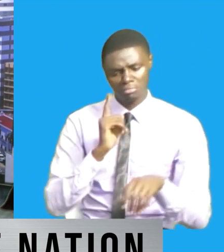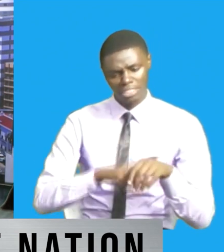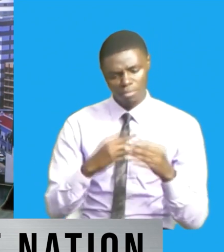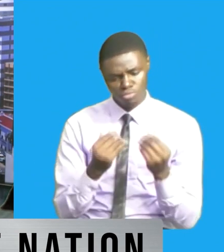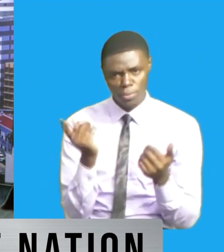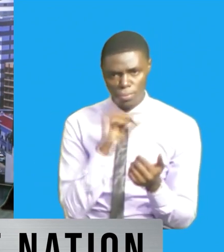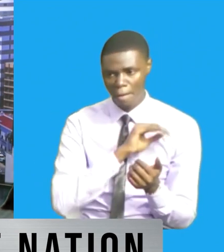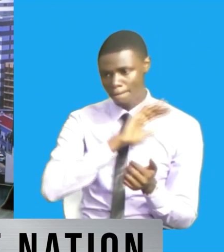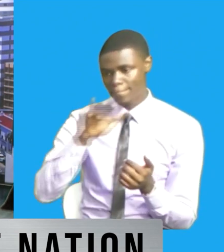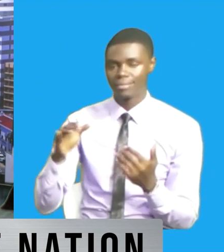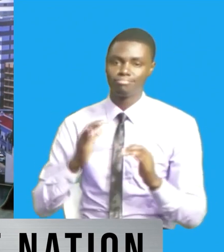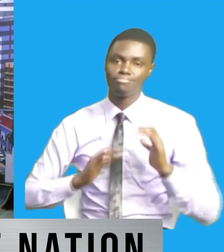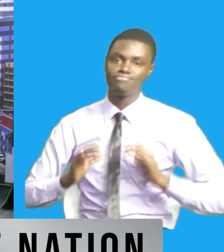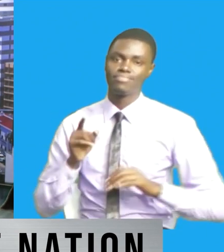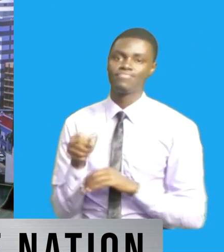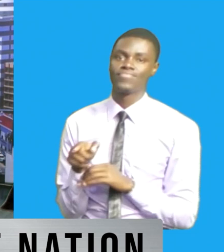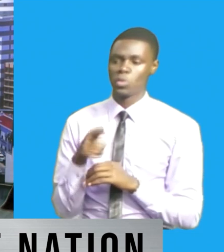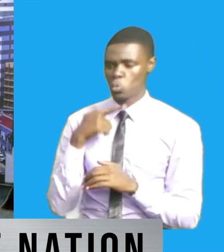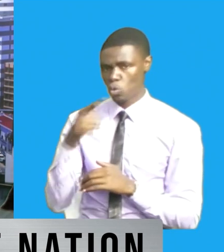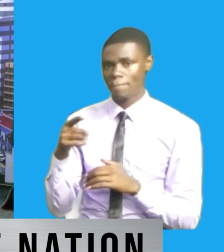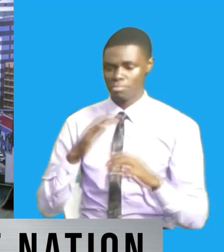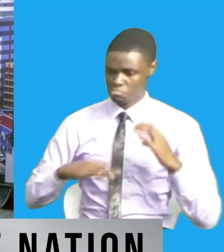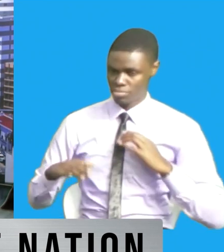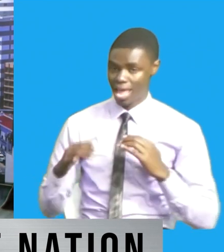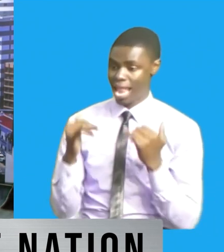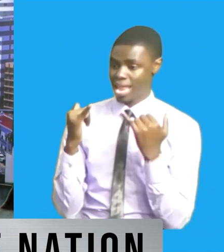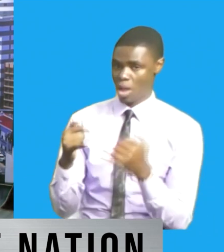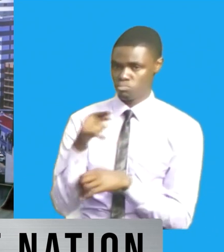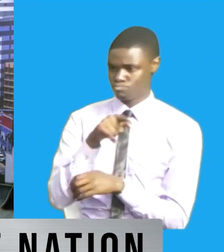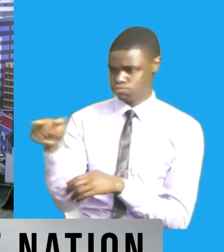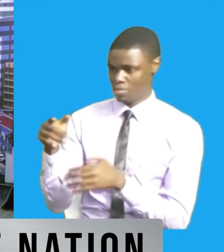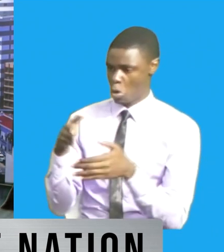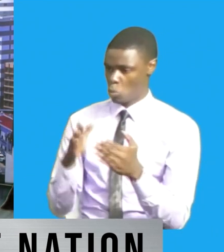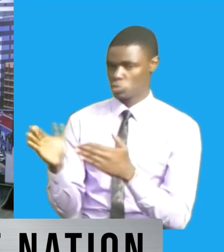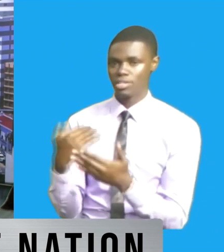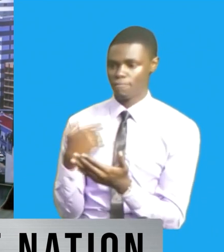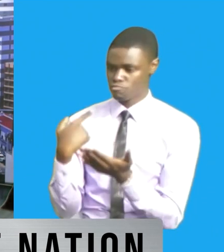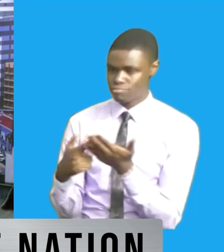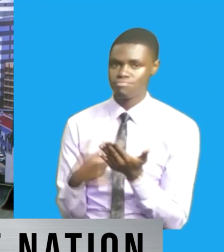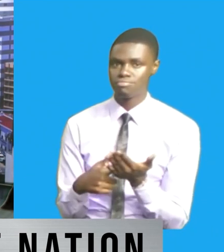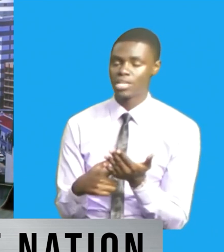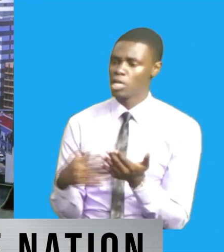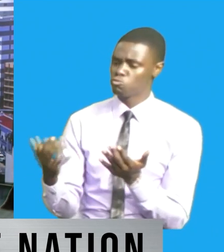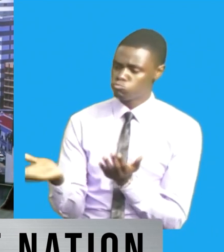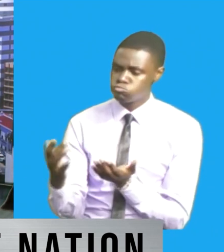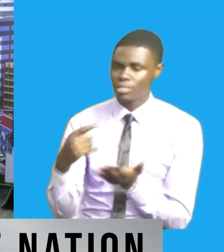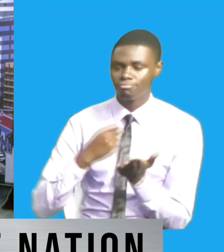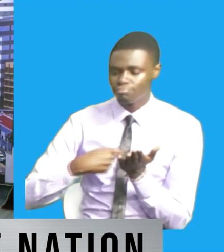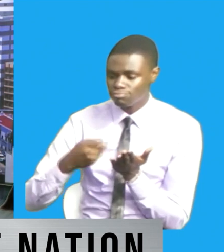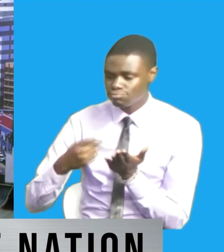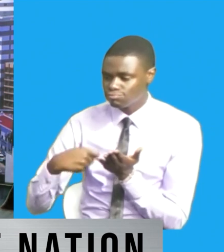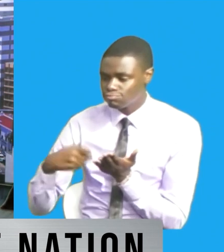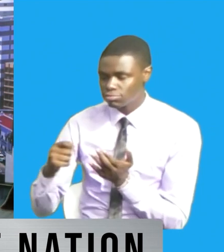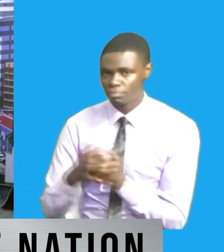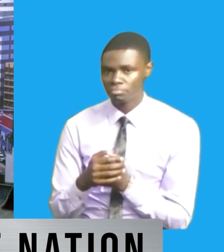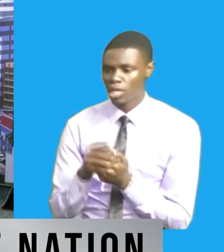finished, tutakuja kwa wananchi, tutaambia wananchi pia nyinyi mkuwe na nafasi ya kuongea, and we are going to take signatures